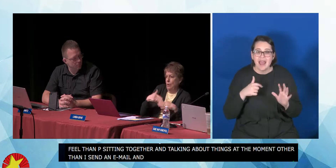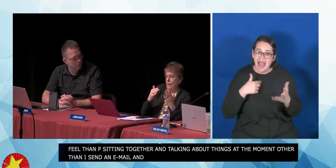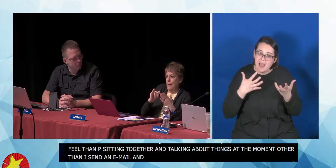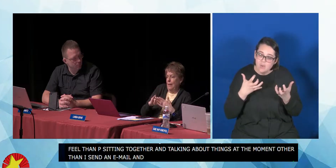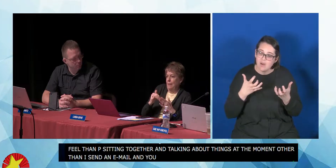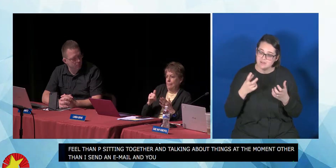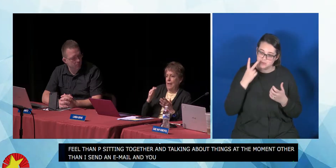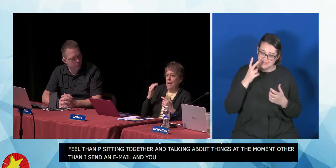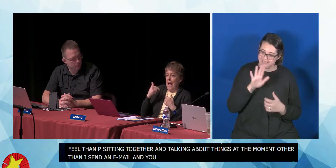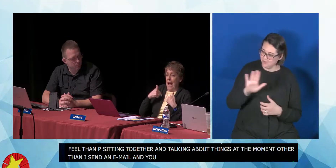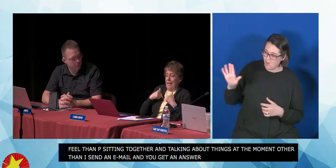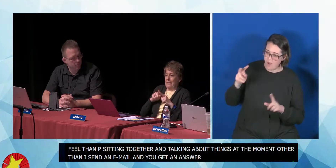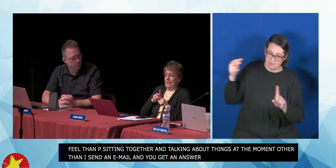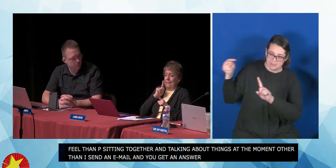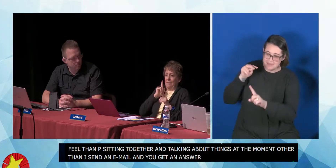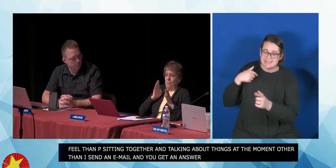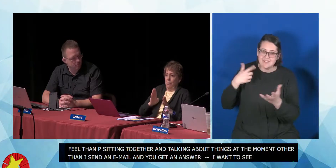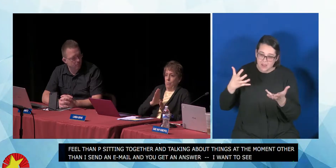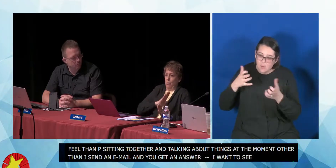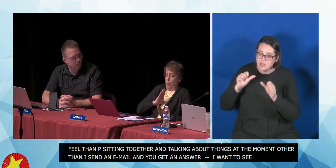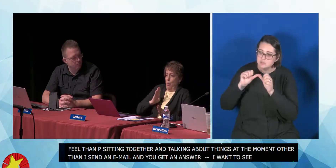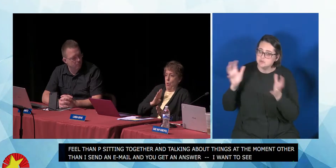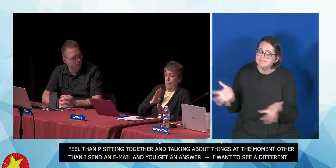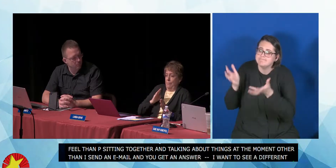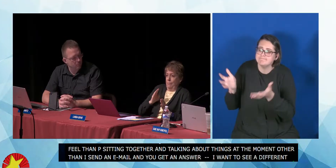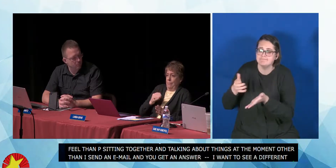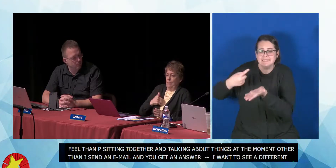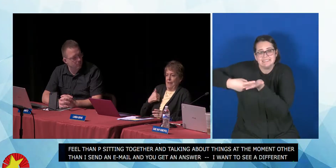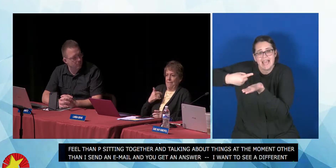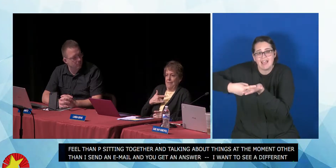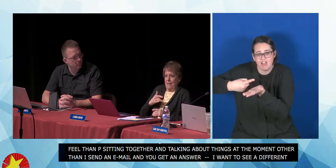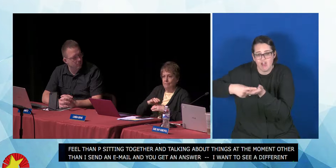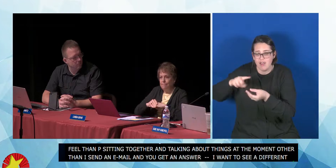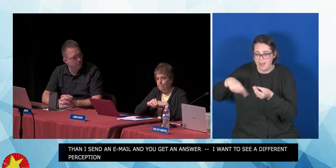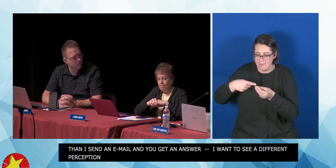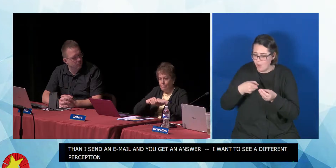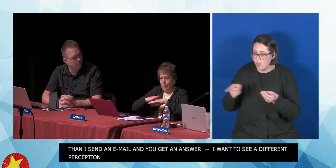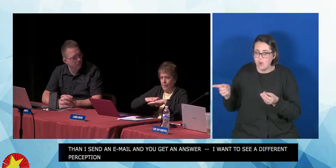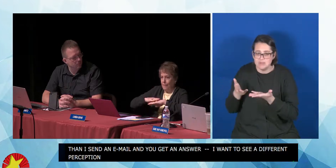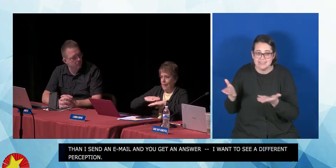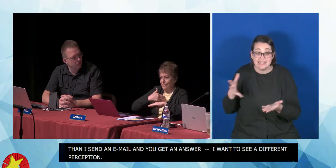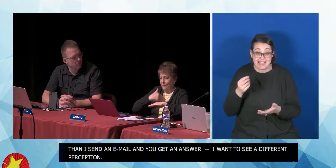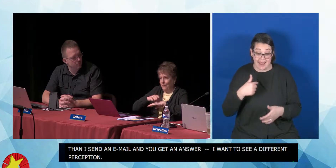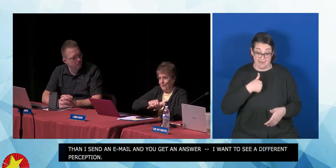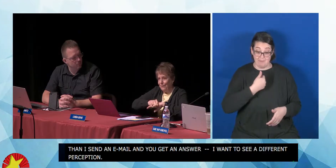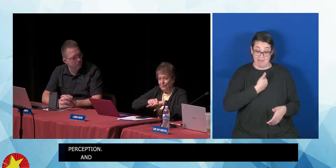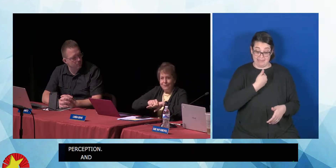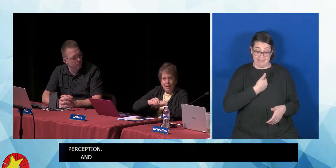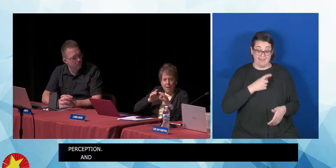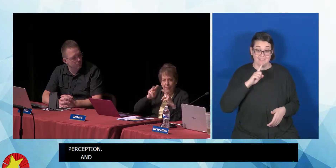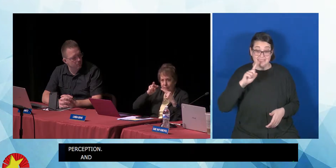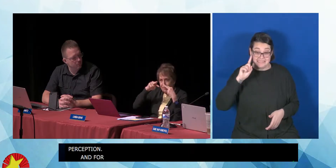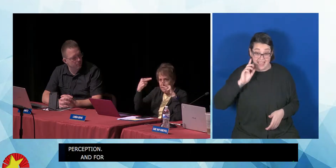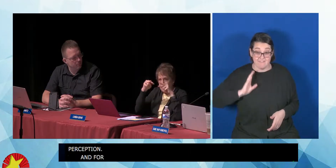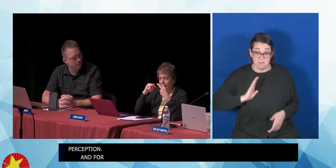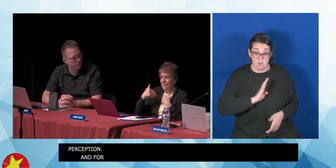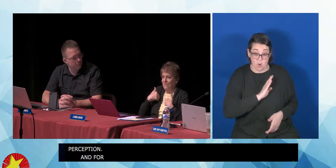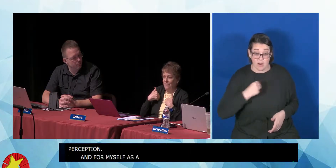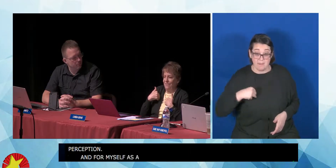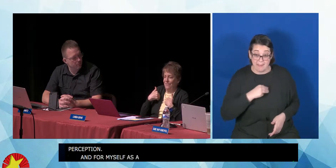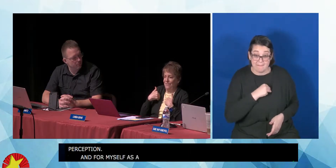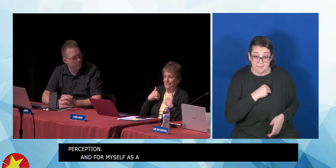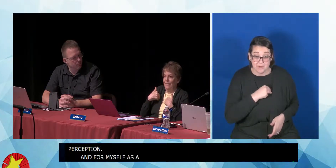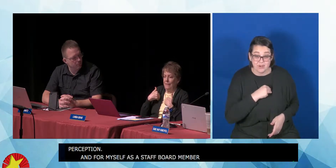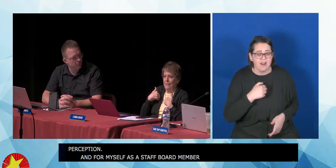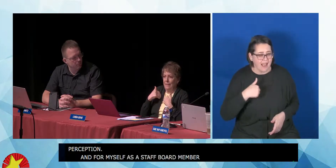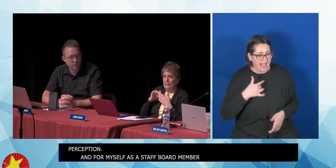perspectives and I want to get into a dialogue about some of these things. And for myself as a deaf board member, I feel like I